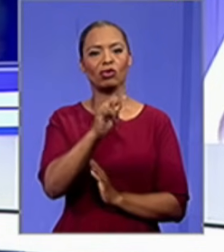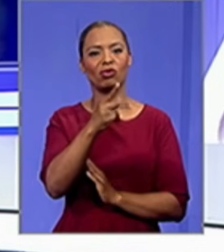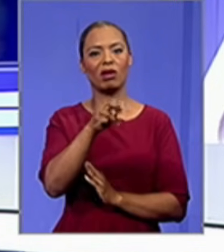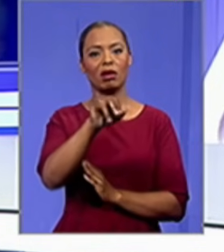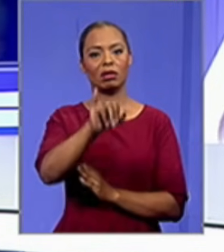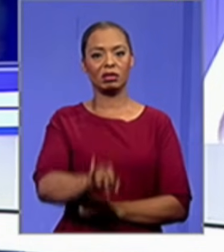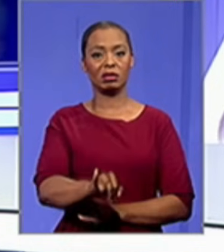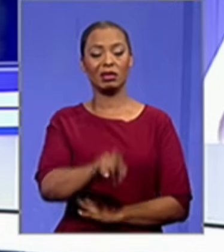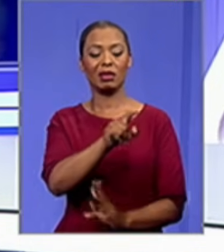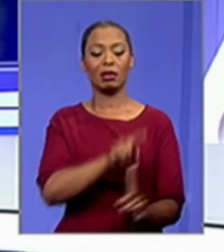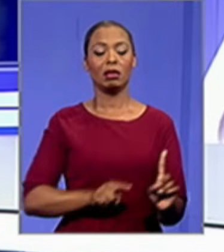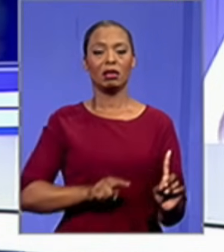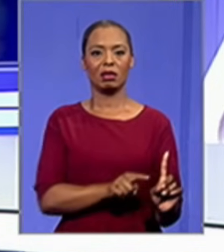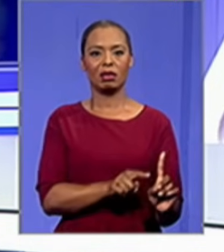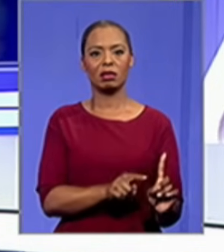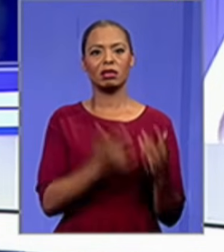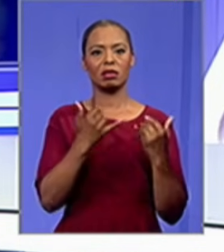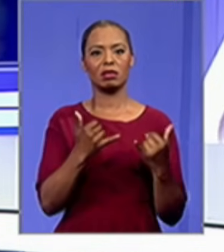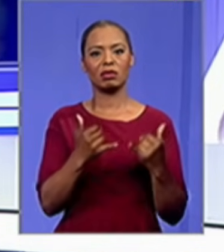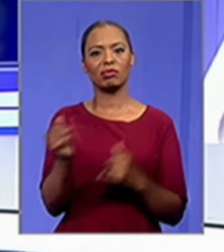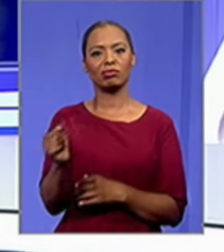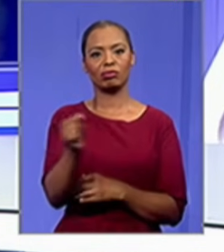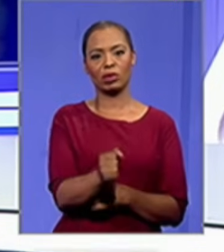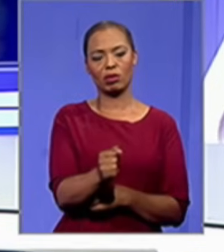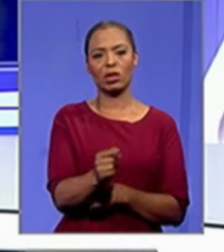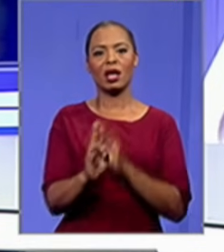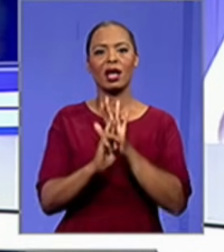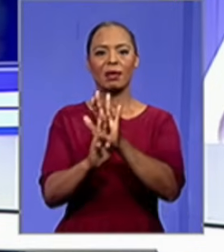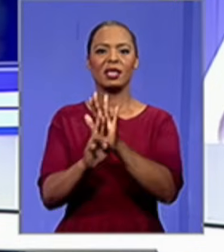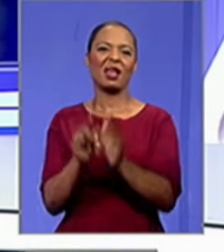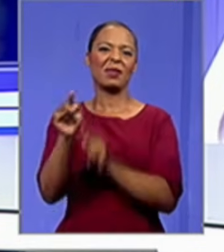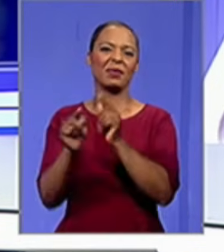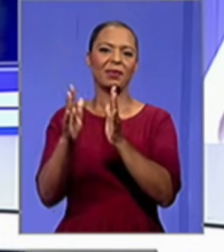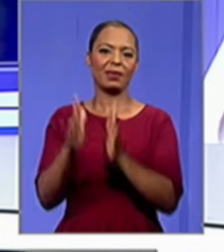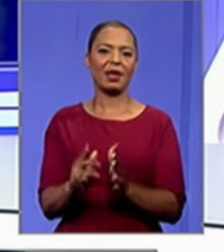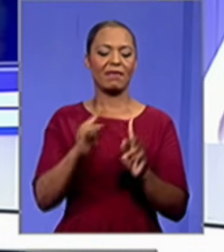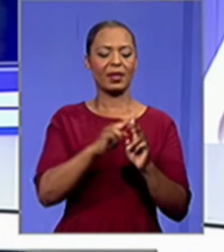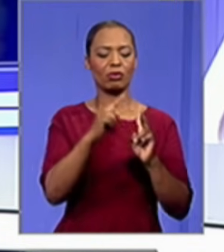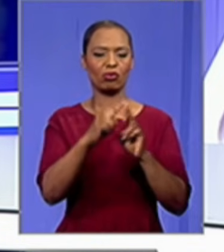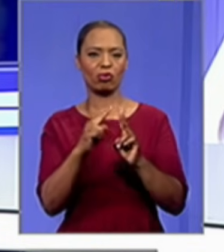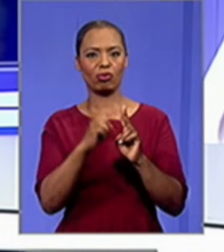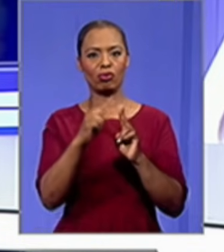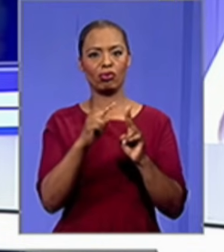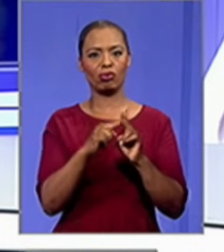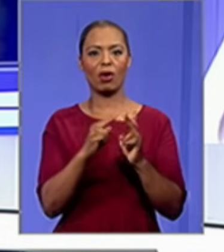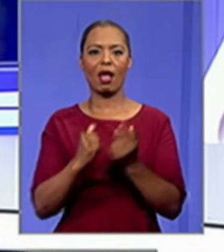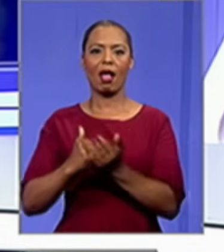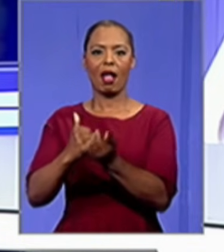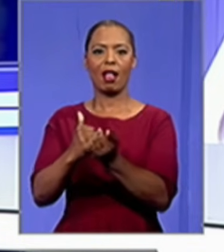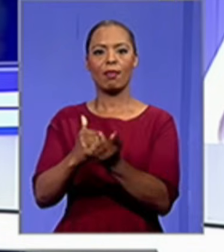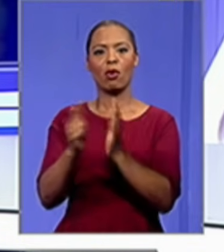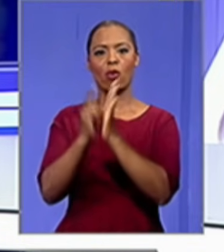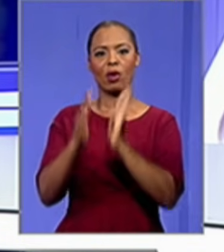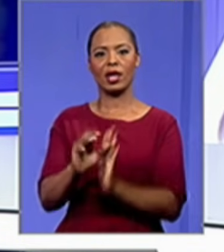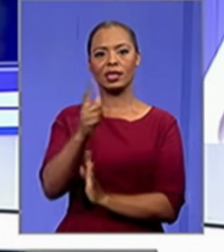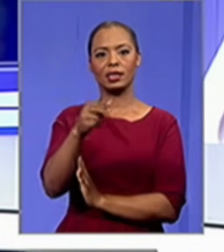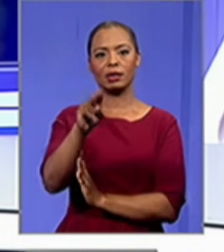Thulani Mngomezulu a thwalwe go emela molatofatšwa wa mathomo le wa bobedi go thušana le ramolao